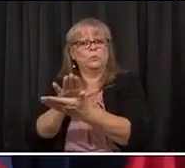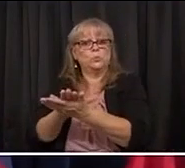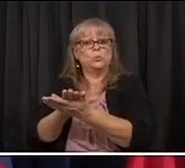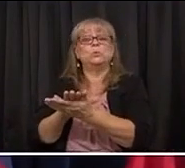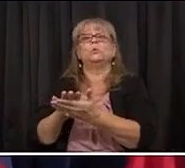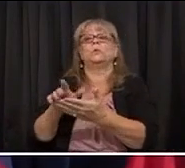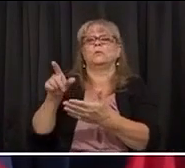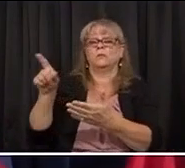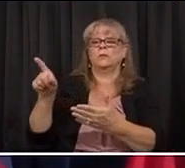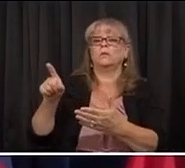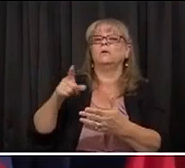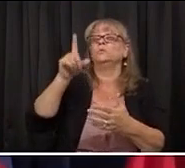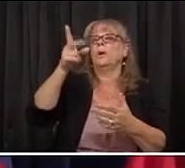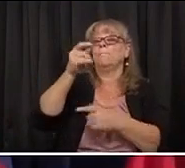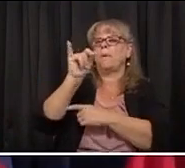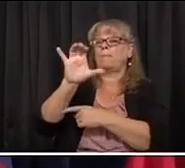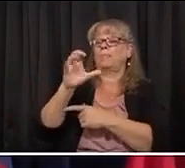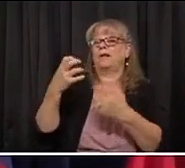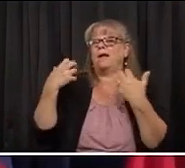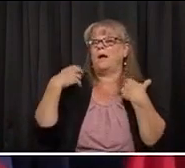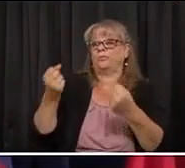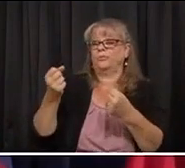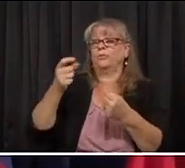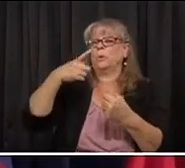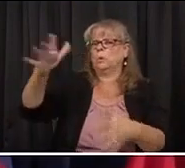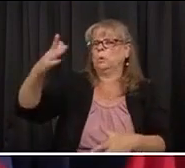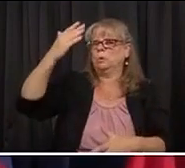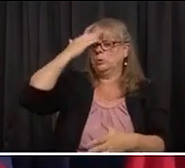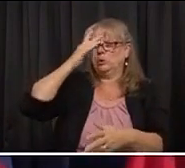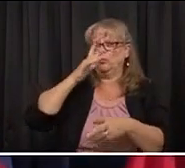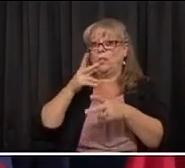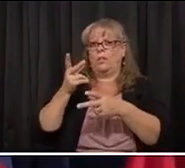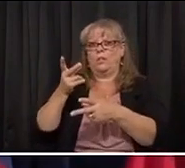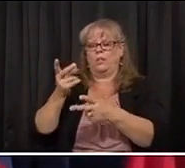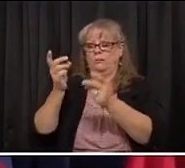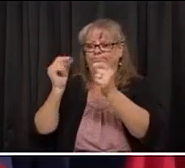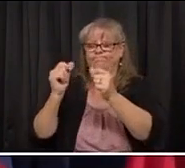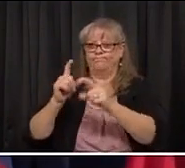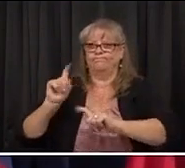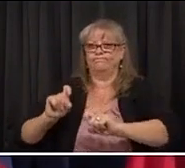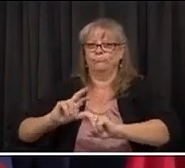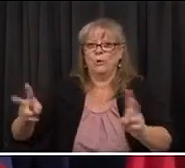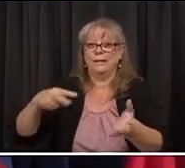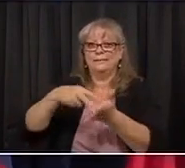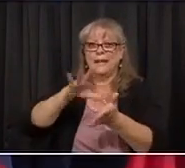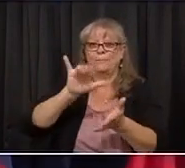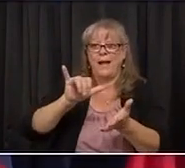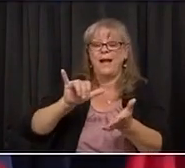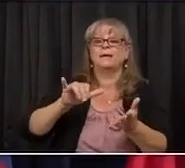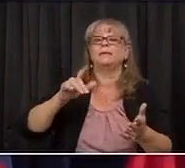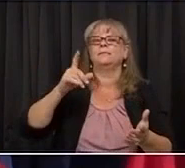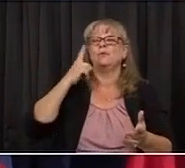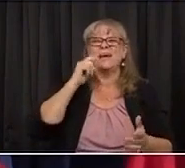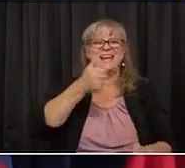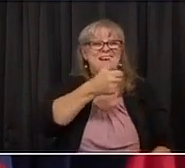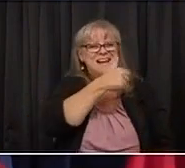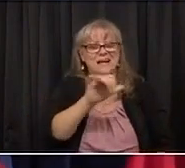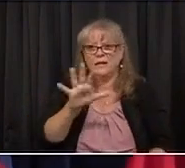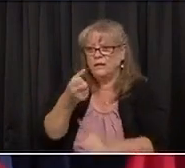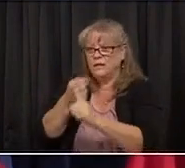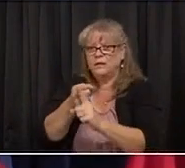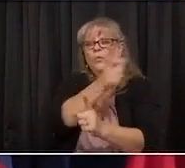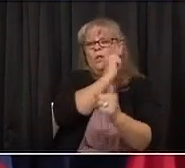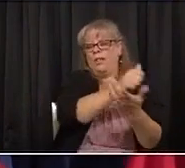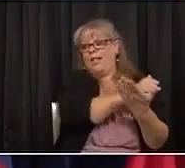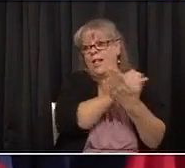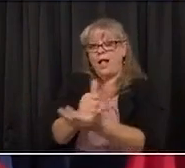priorities, that they need to be on the ball and quick in responding to any kind of outbreak. These are